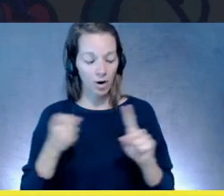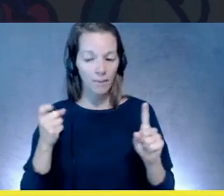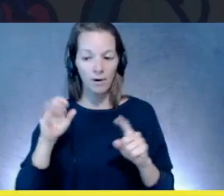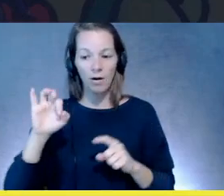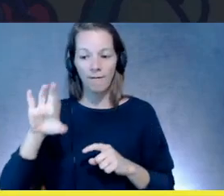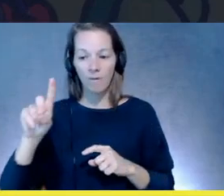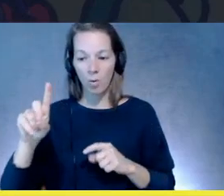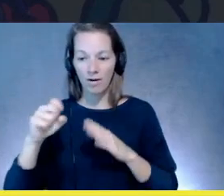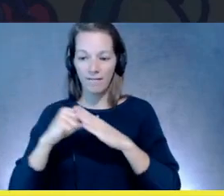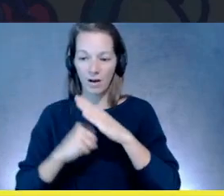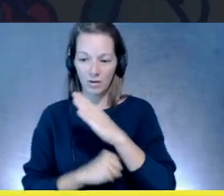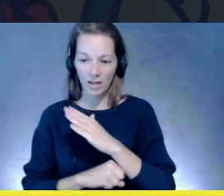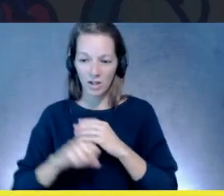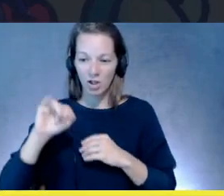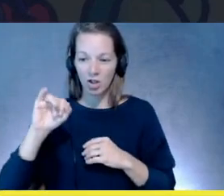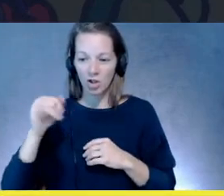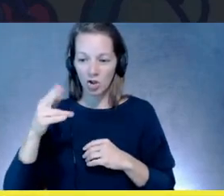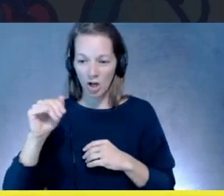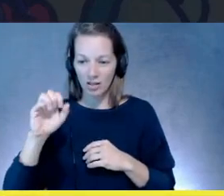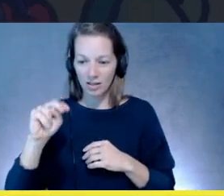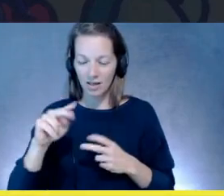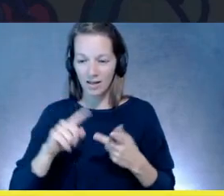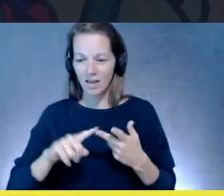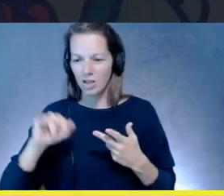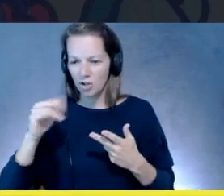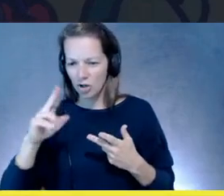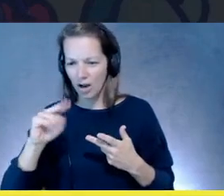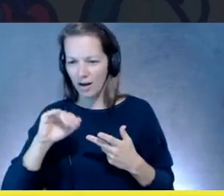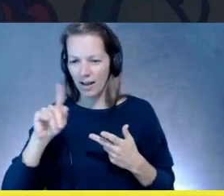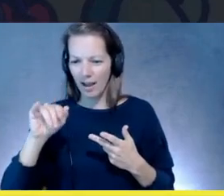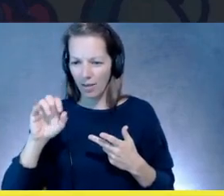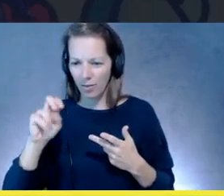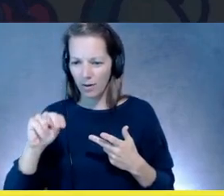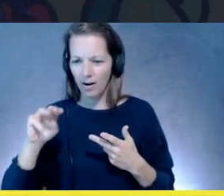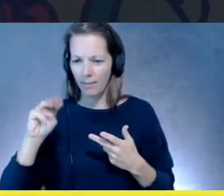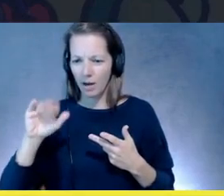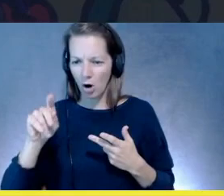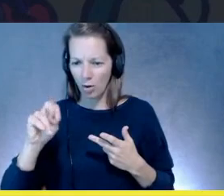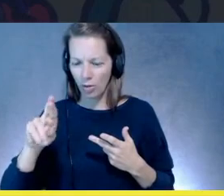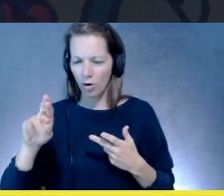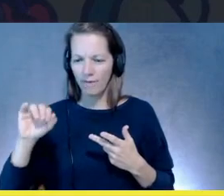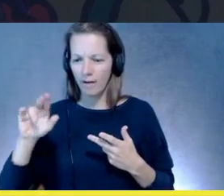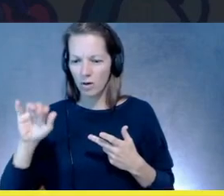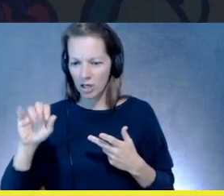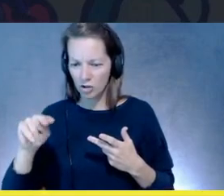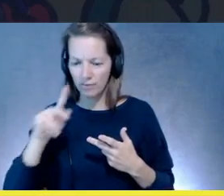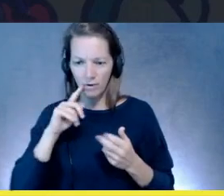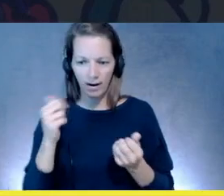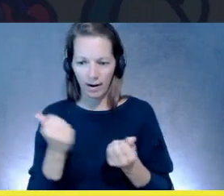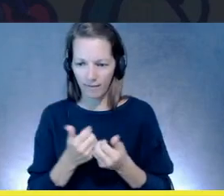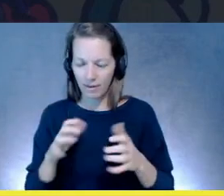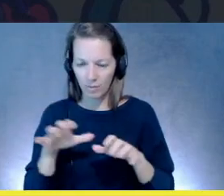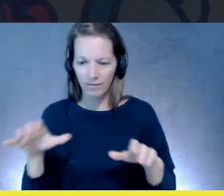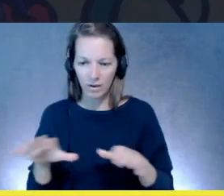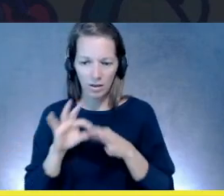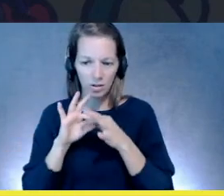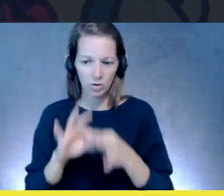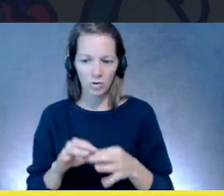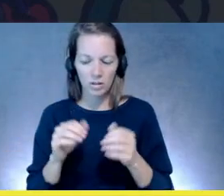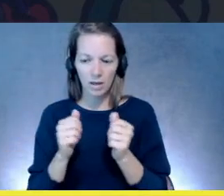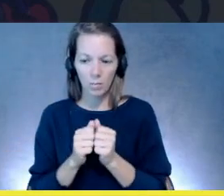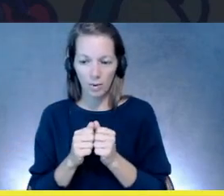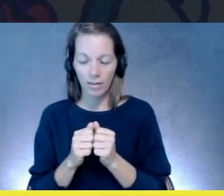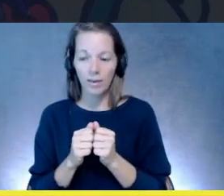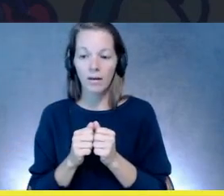Robert Johnson Foundation, the John and Catherine T. MacArthur Foundation for everything we've done associated with